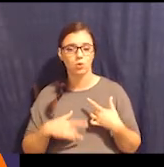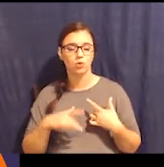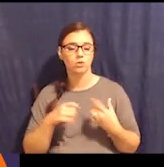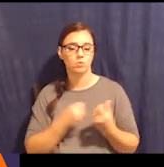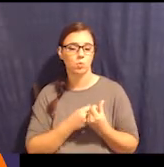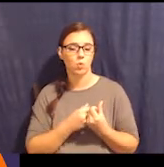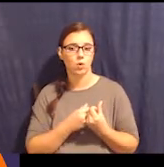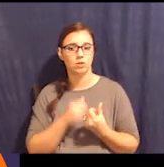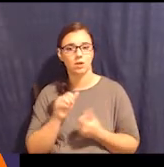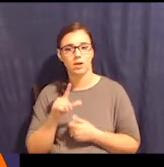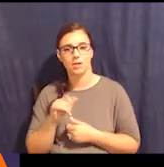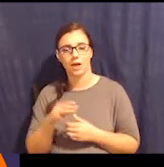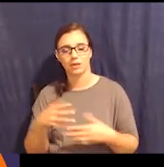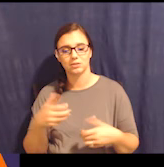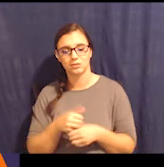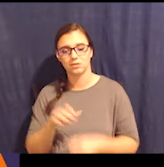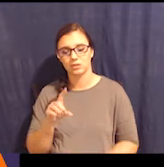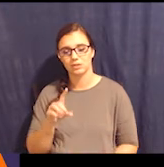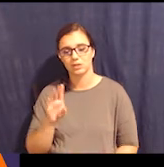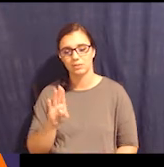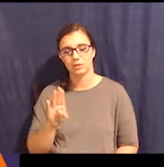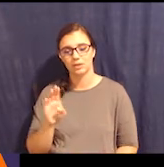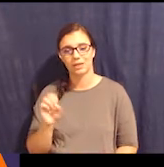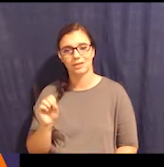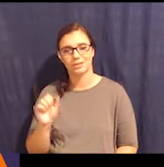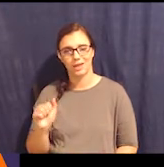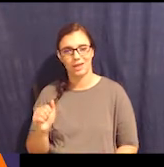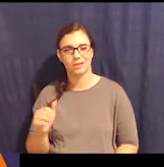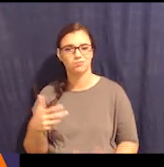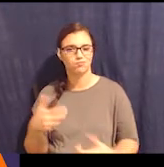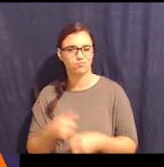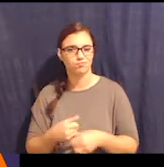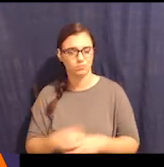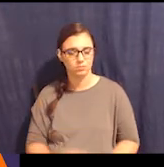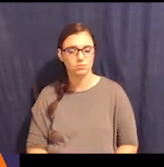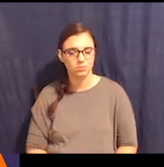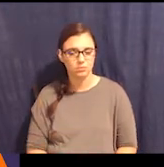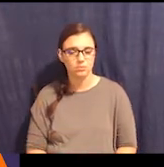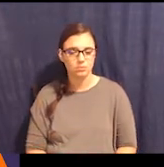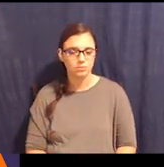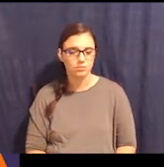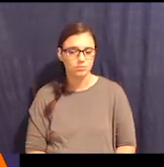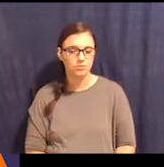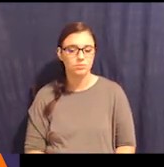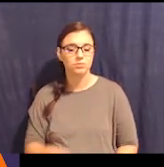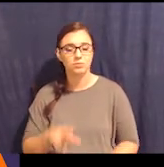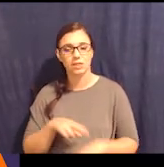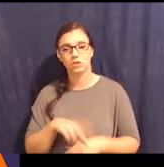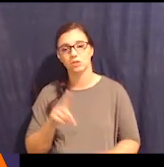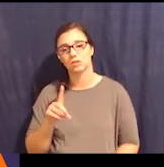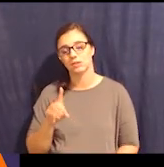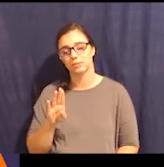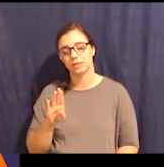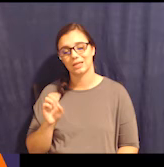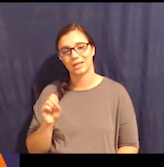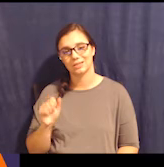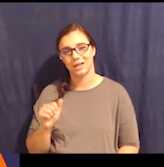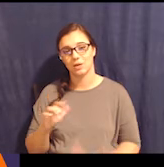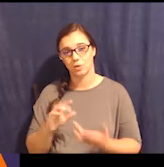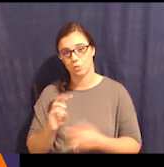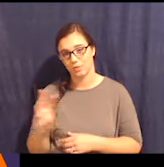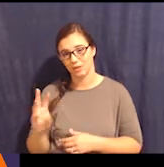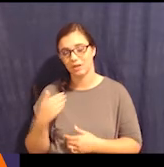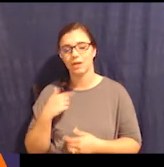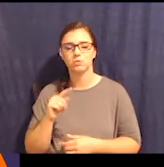short. And the National DBSA website has a tool to help you locate your local chapter. Just go to